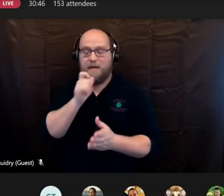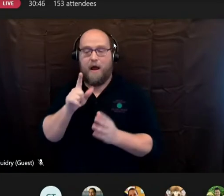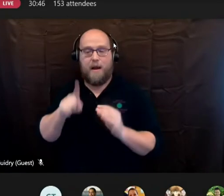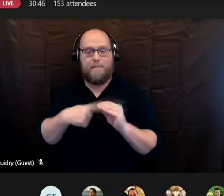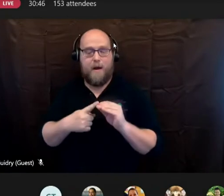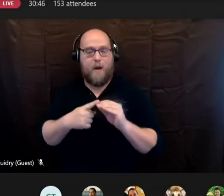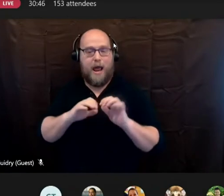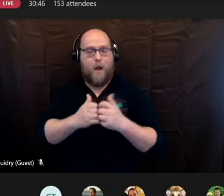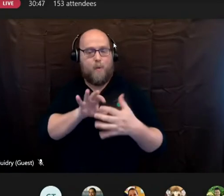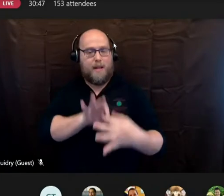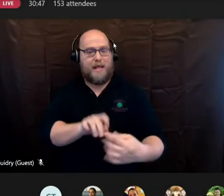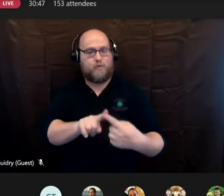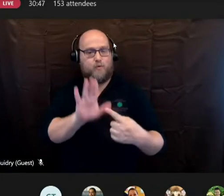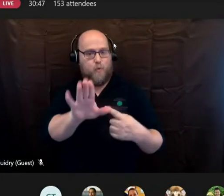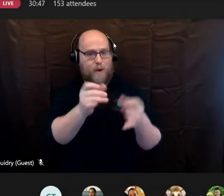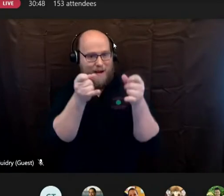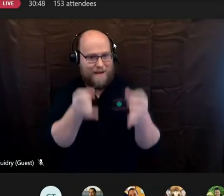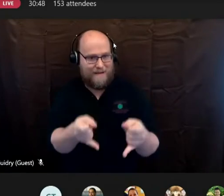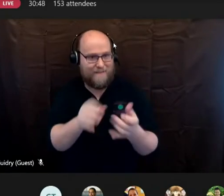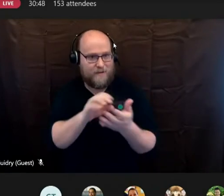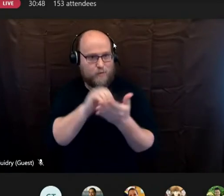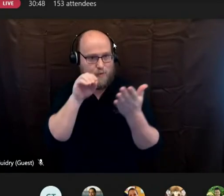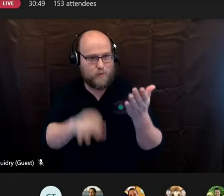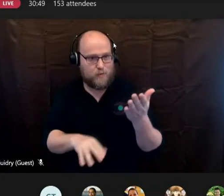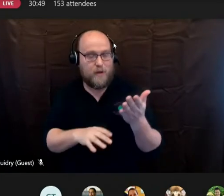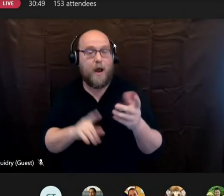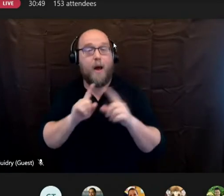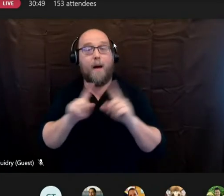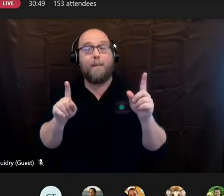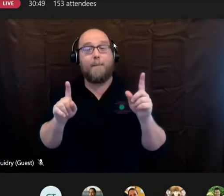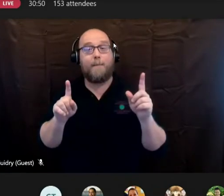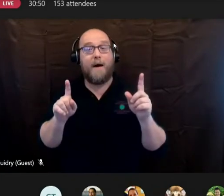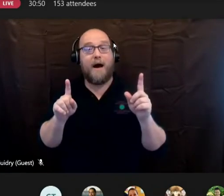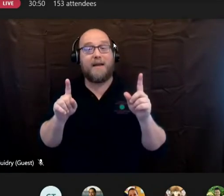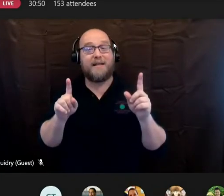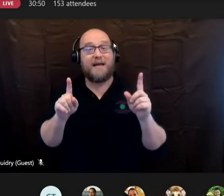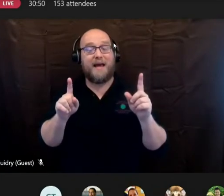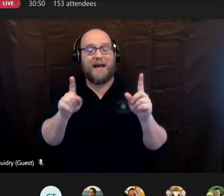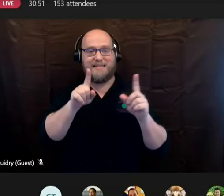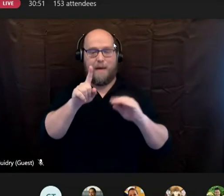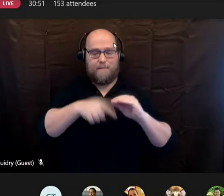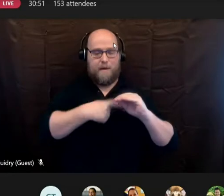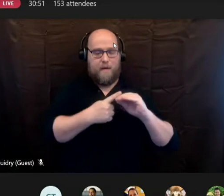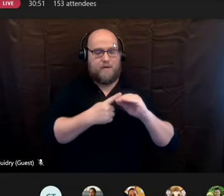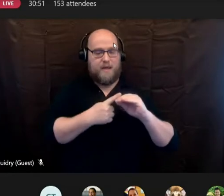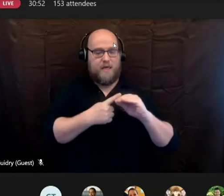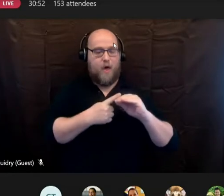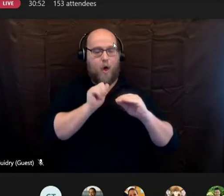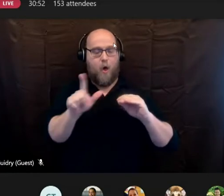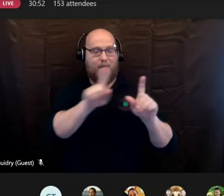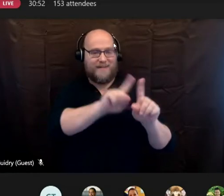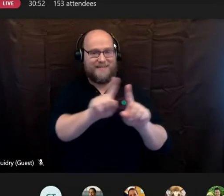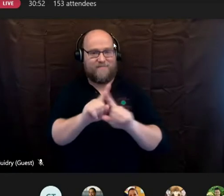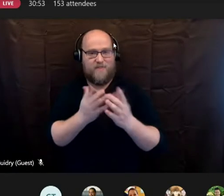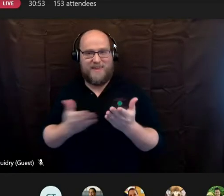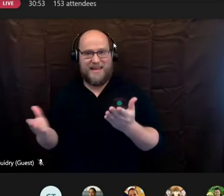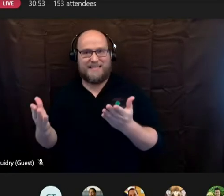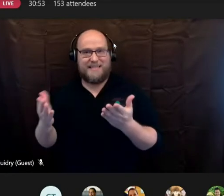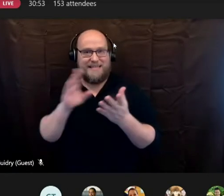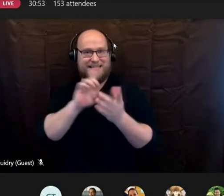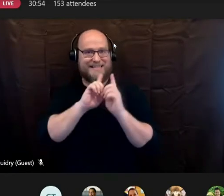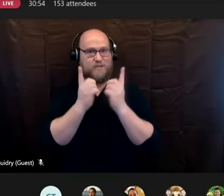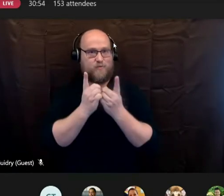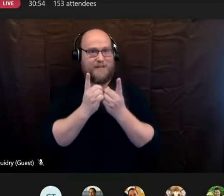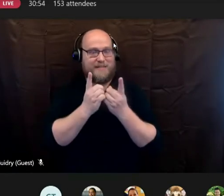it is about all the things that the district is considering and preparing to do. Our effort today is to be as transparent